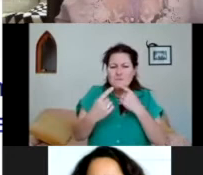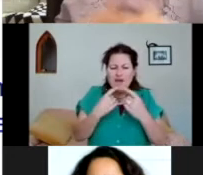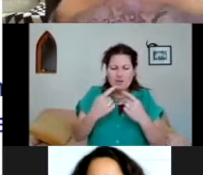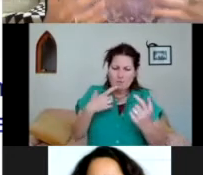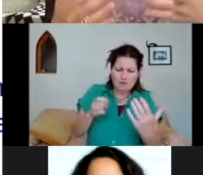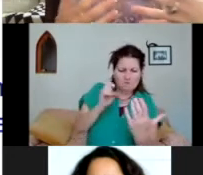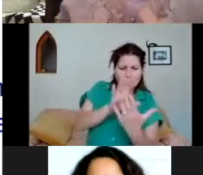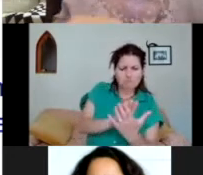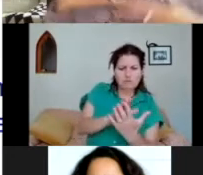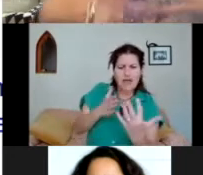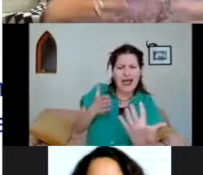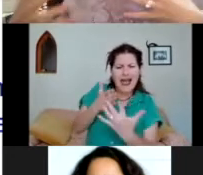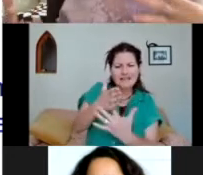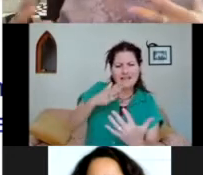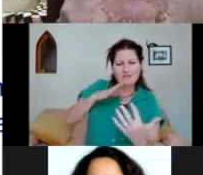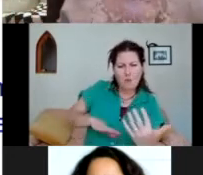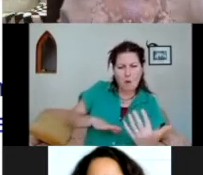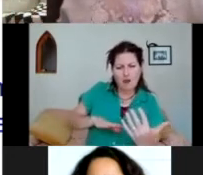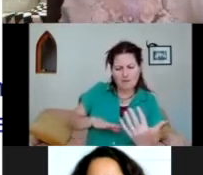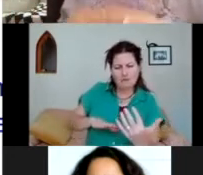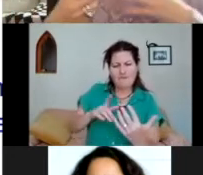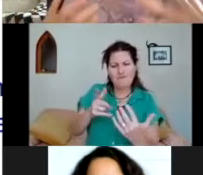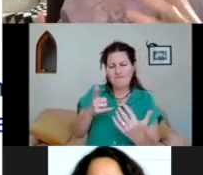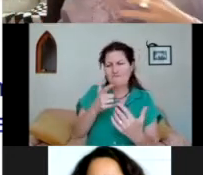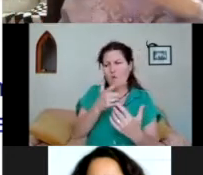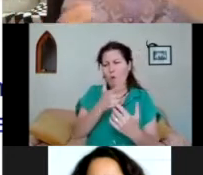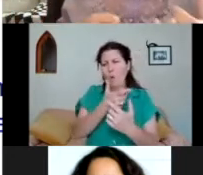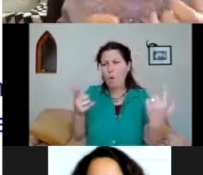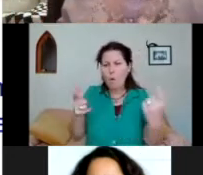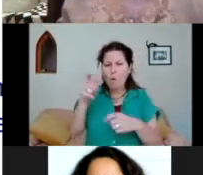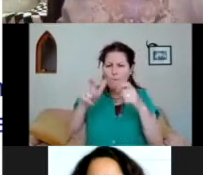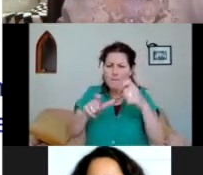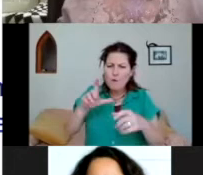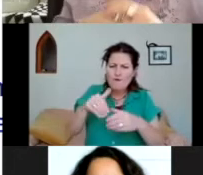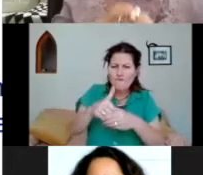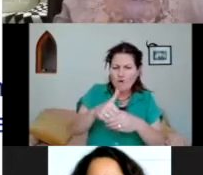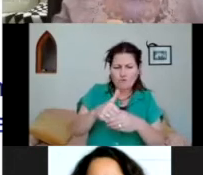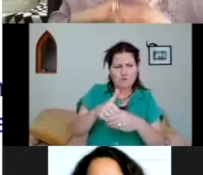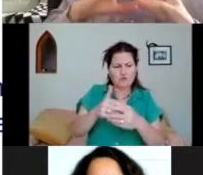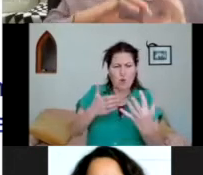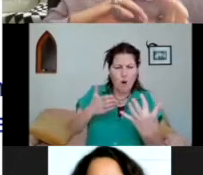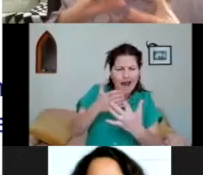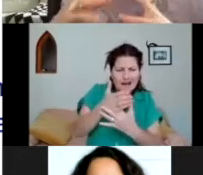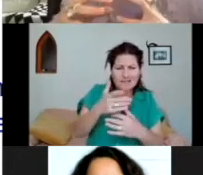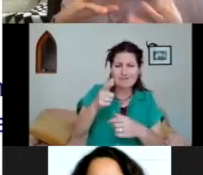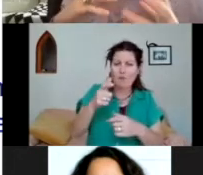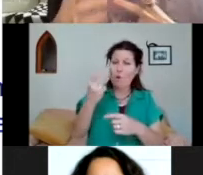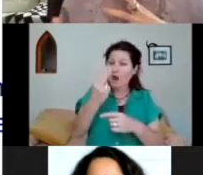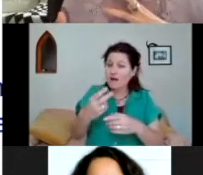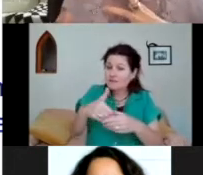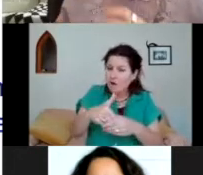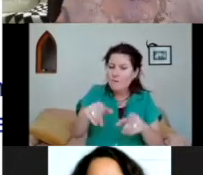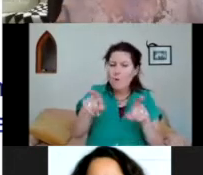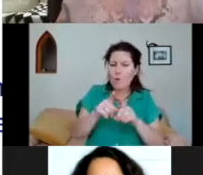the applicants needs in order to deliver the work, but also access for audiences to experience the work's presentation